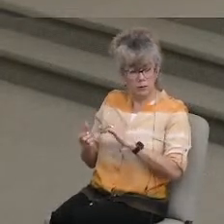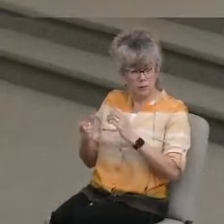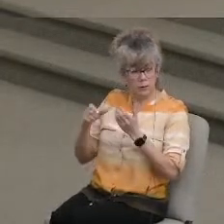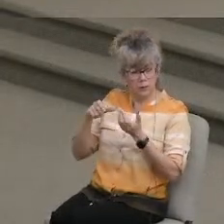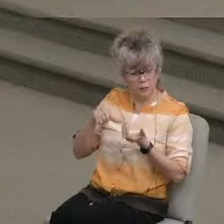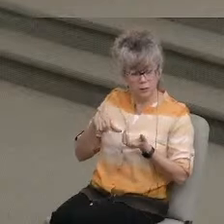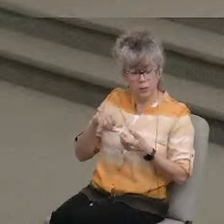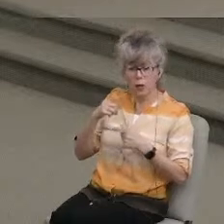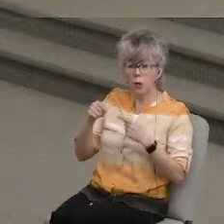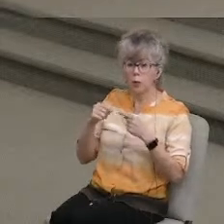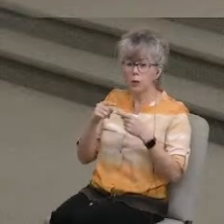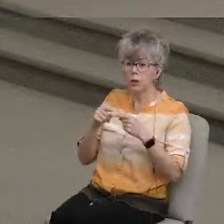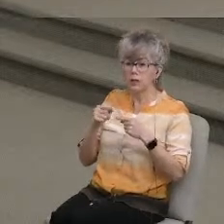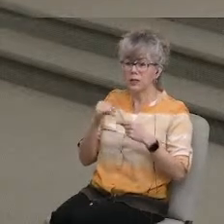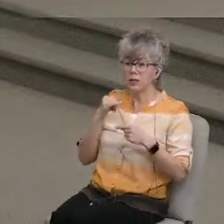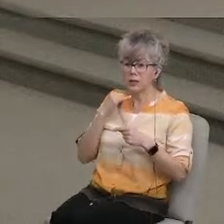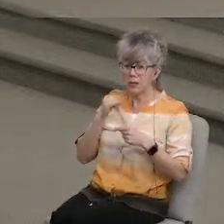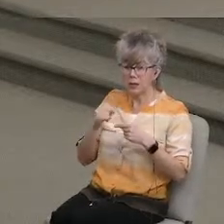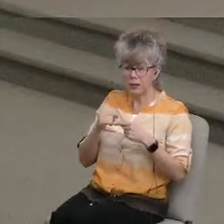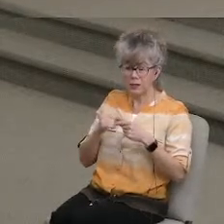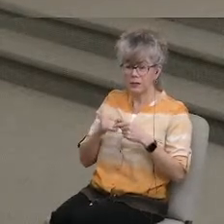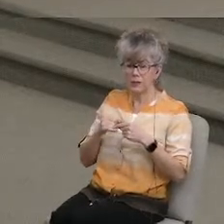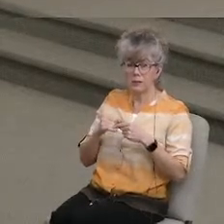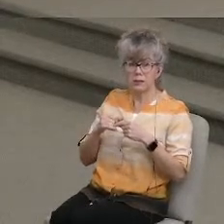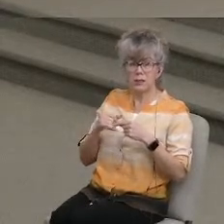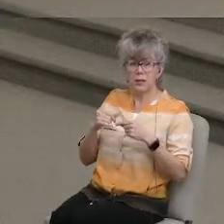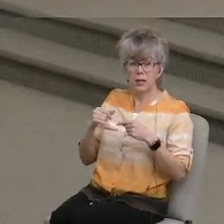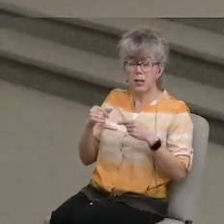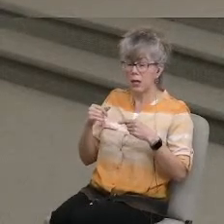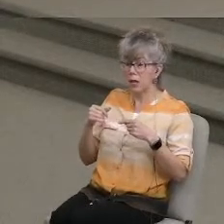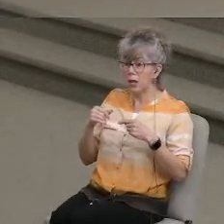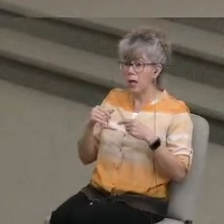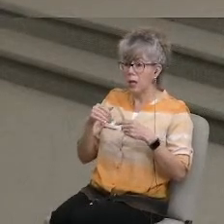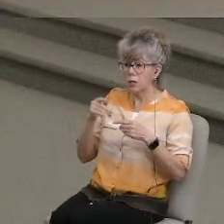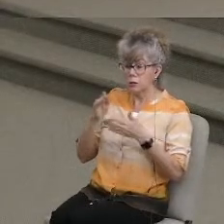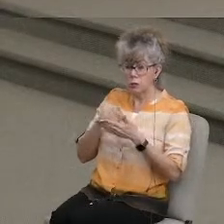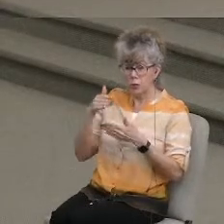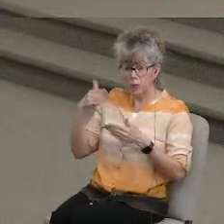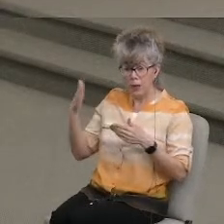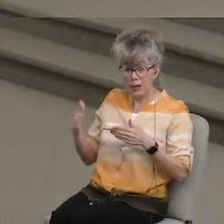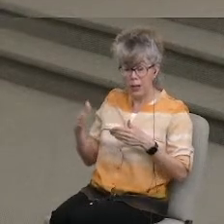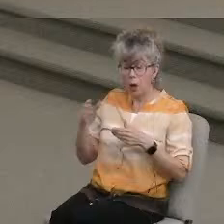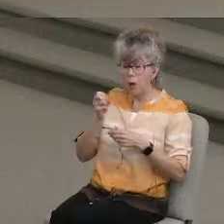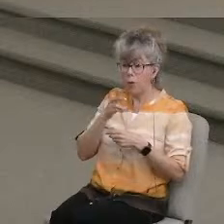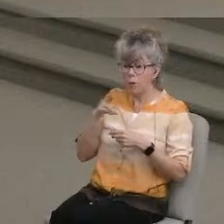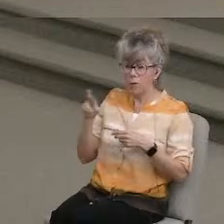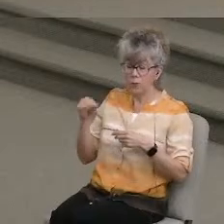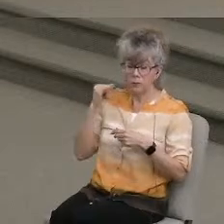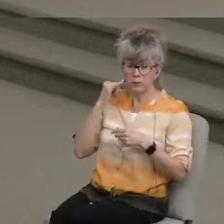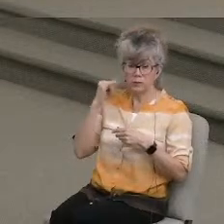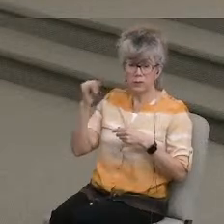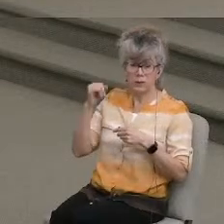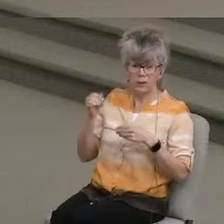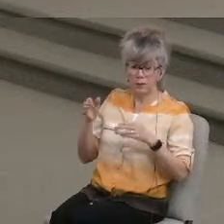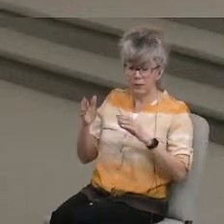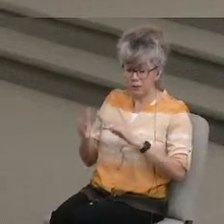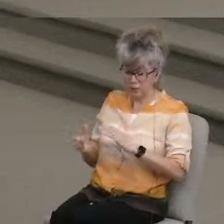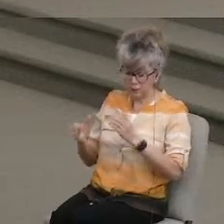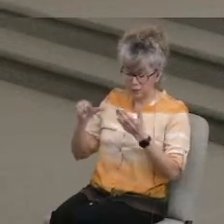it is unoccupied or people are not accompaniment here during the week. So if you by chance see the